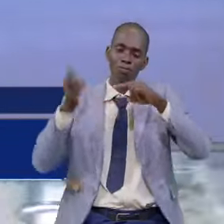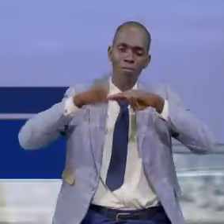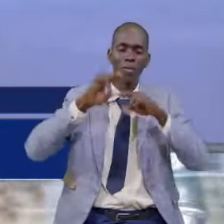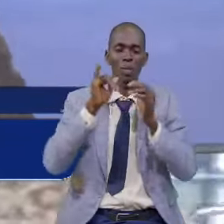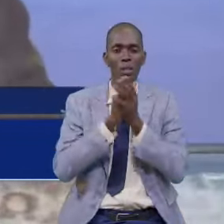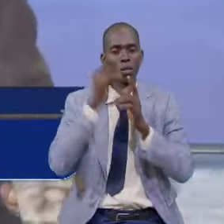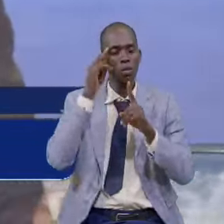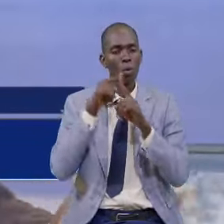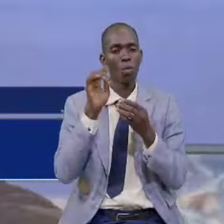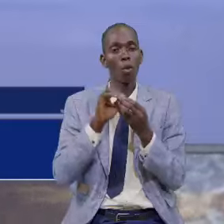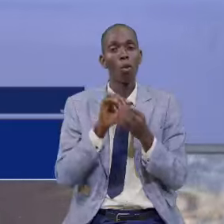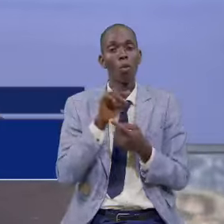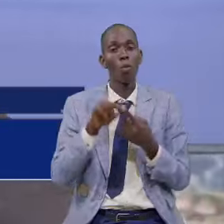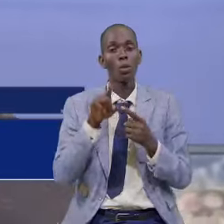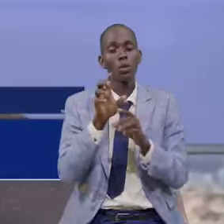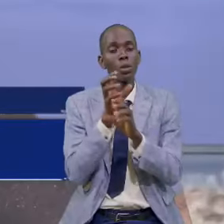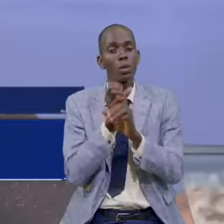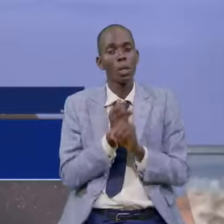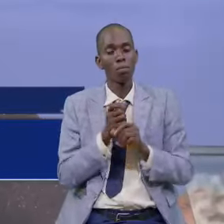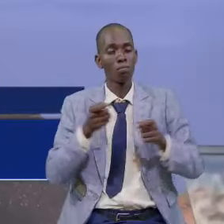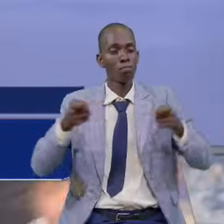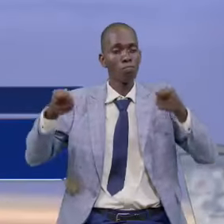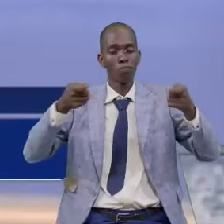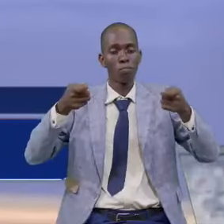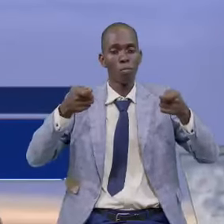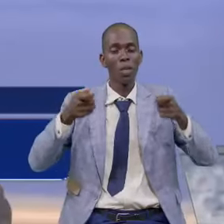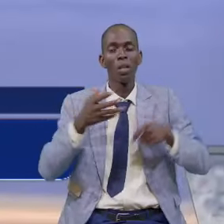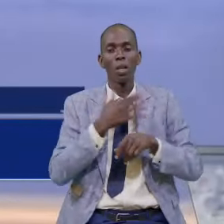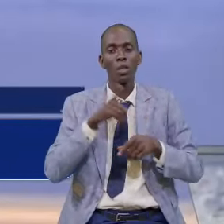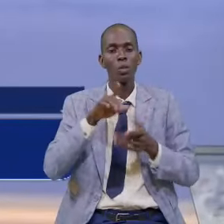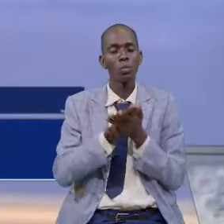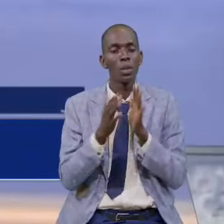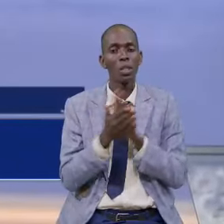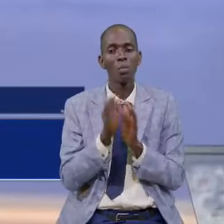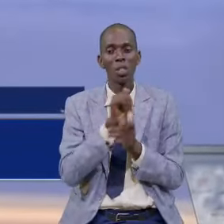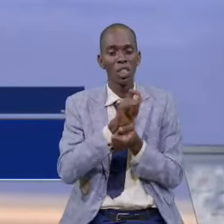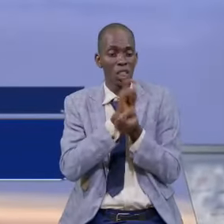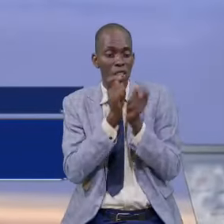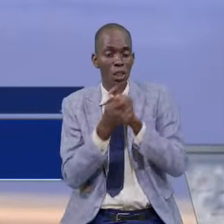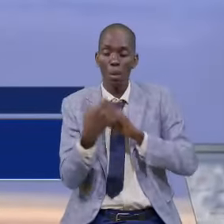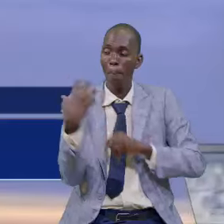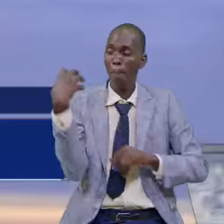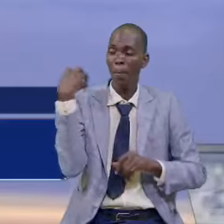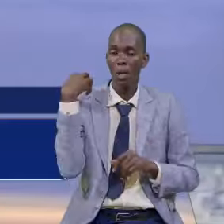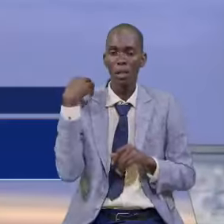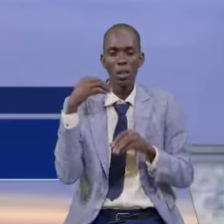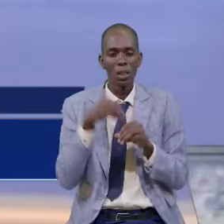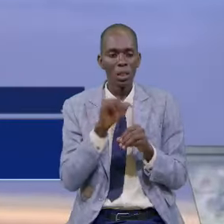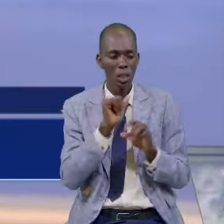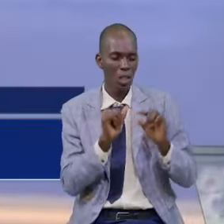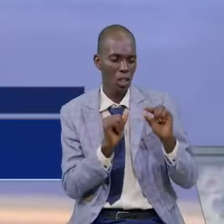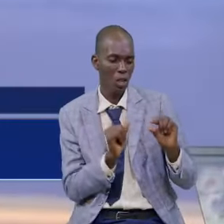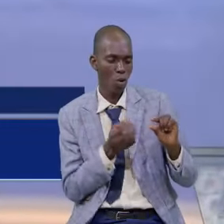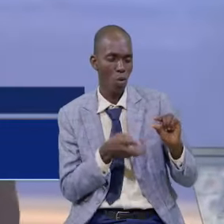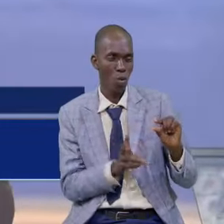dominion and when you become a change master in a little circle, increase the radius